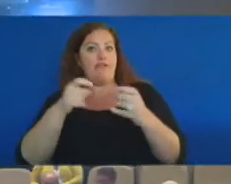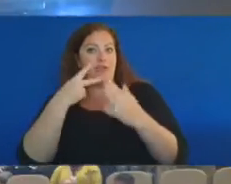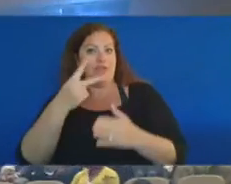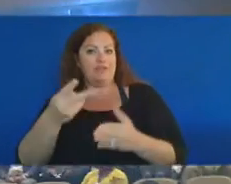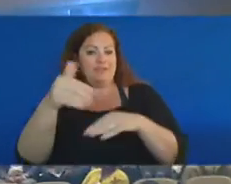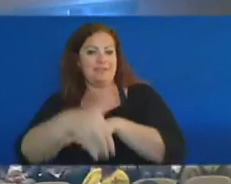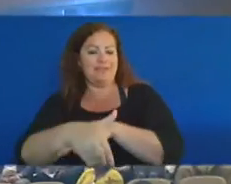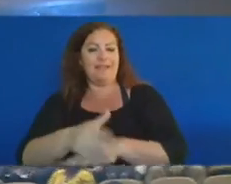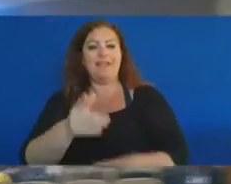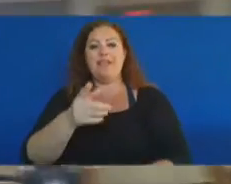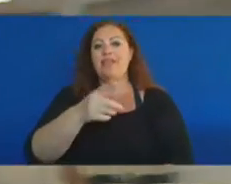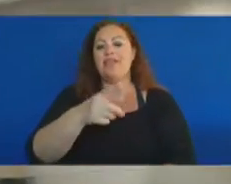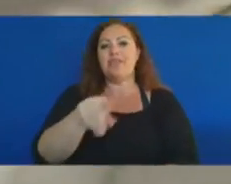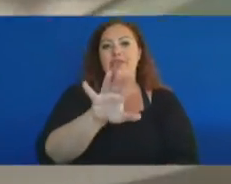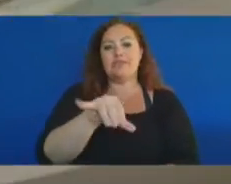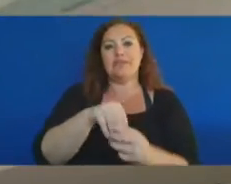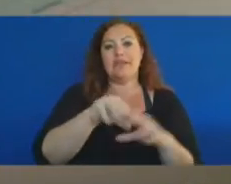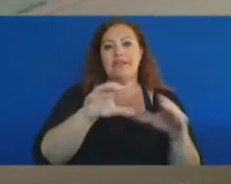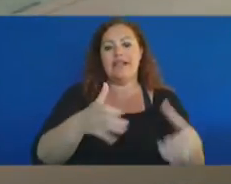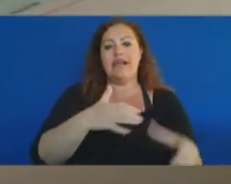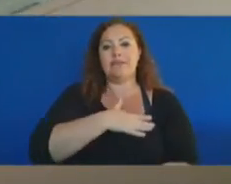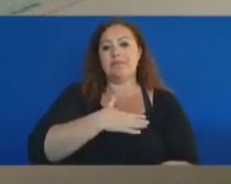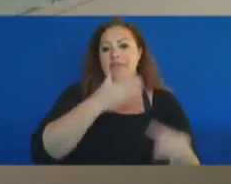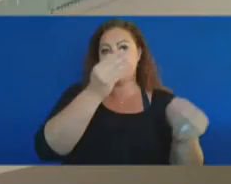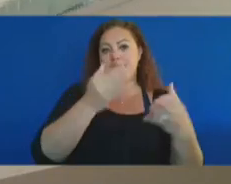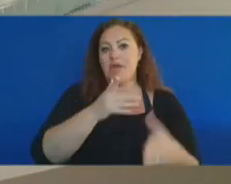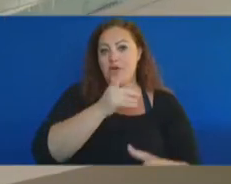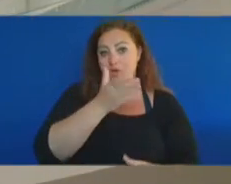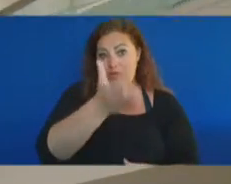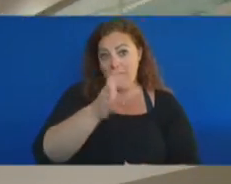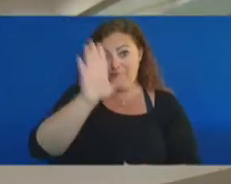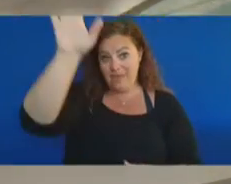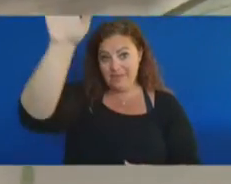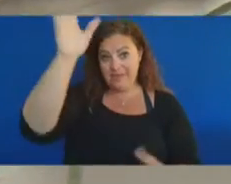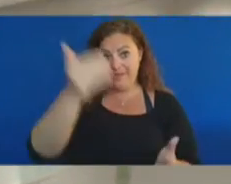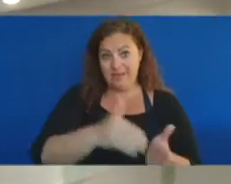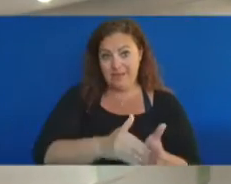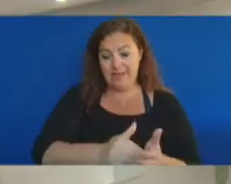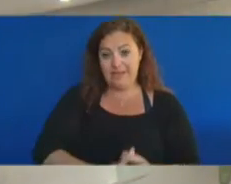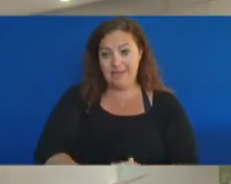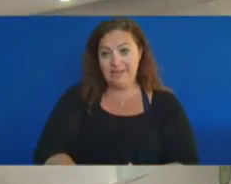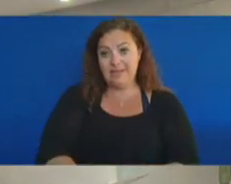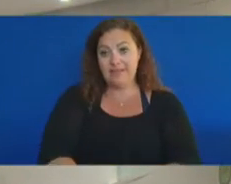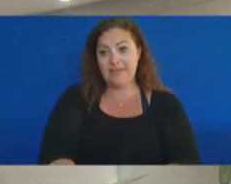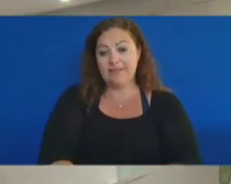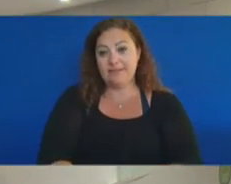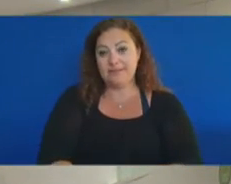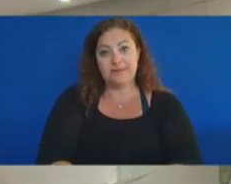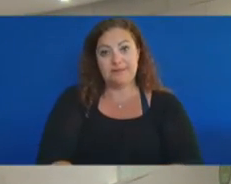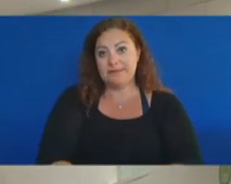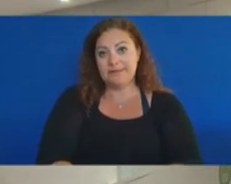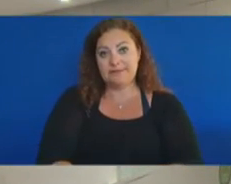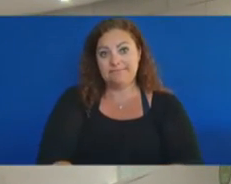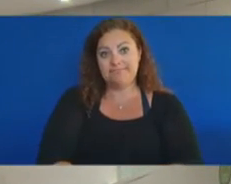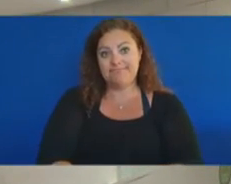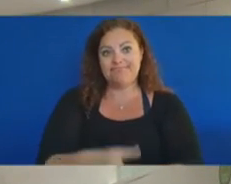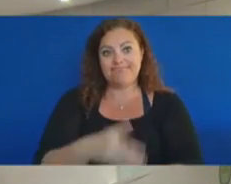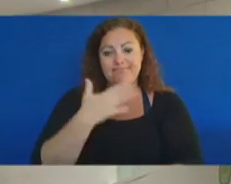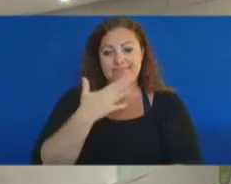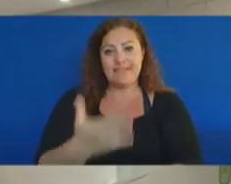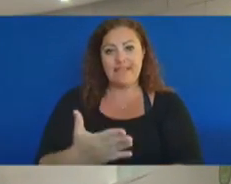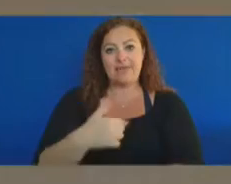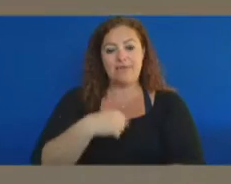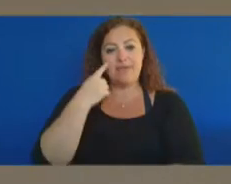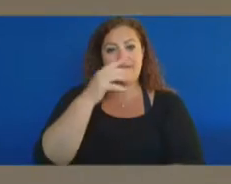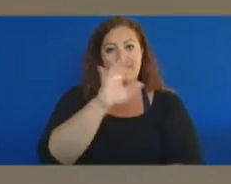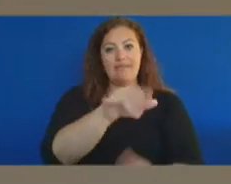so those of you that are in class please let us know who you are raise your hands again thank you we think that University is one of the very best